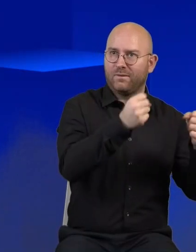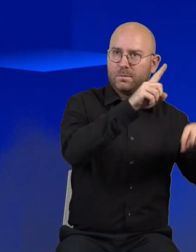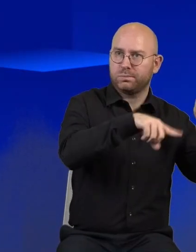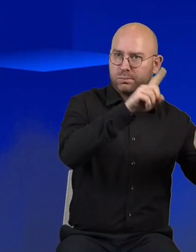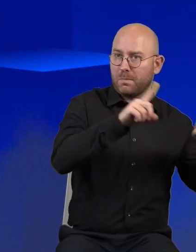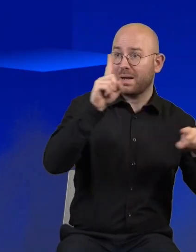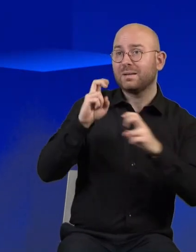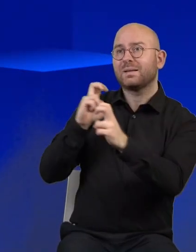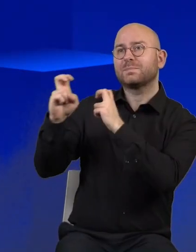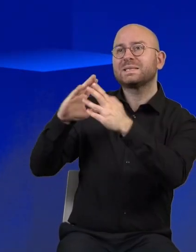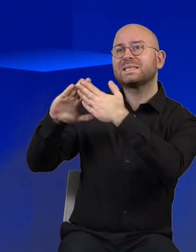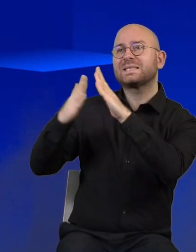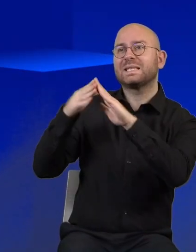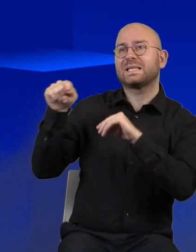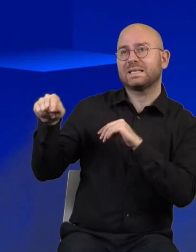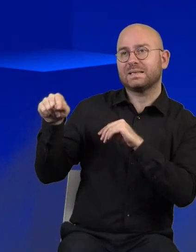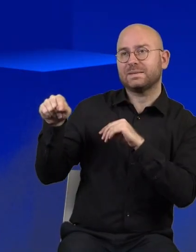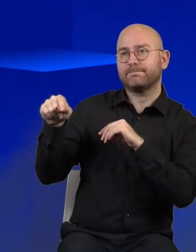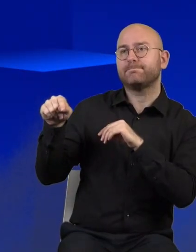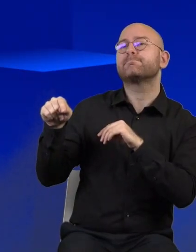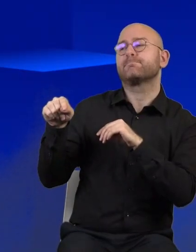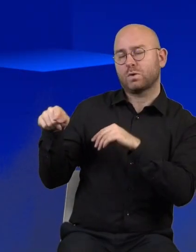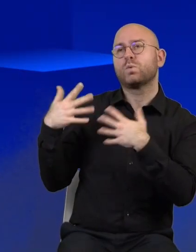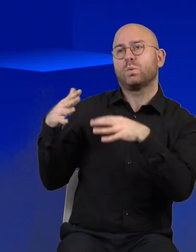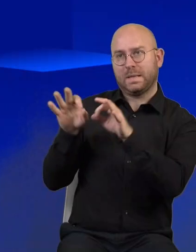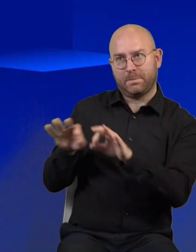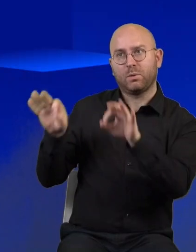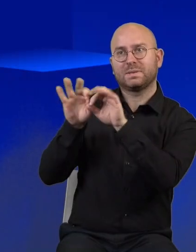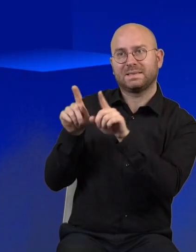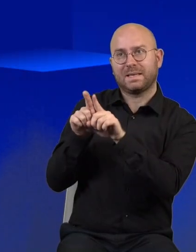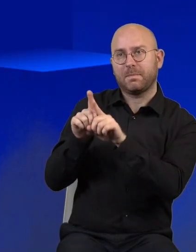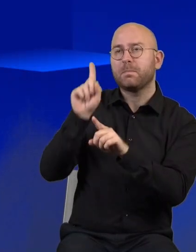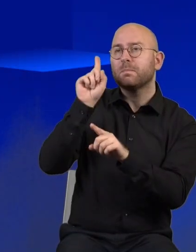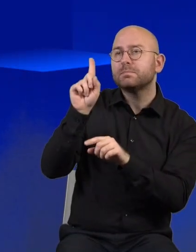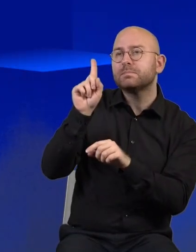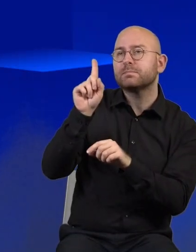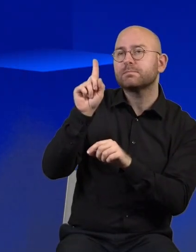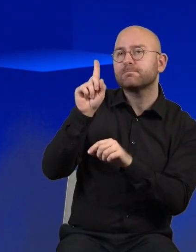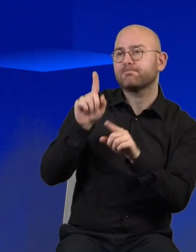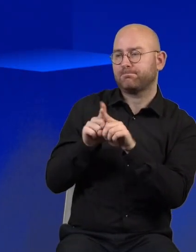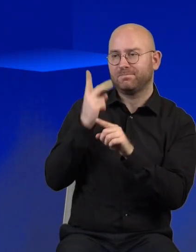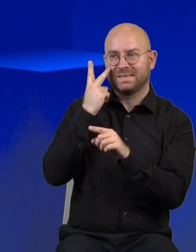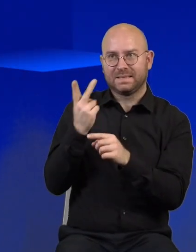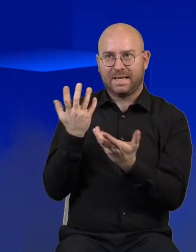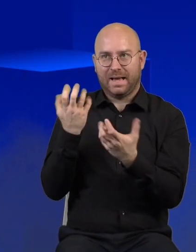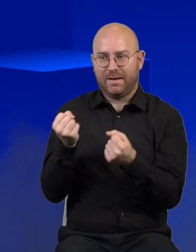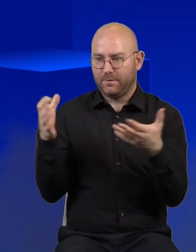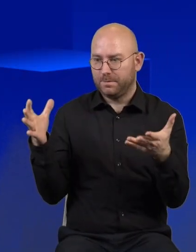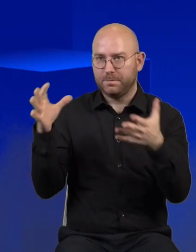because as we also heard, transport exclusion in Poland only represents